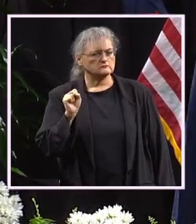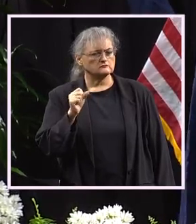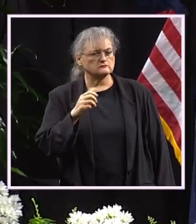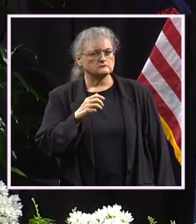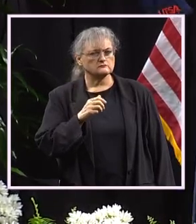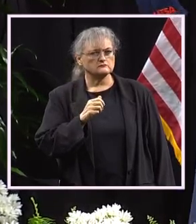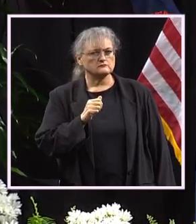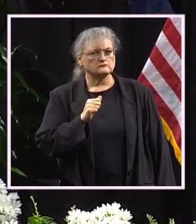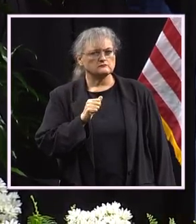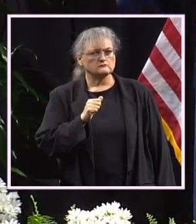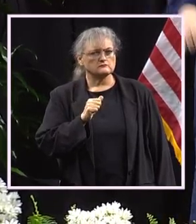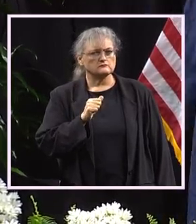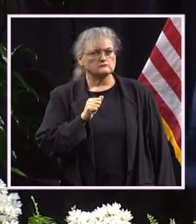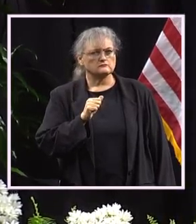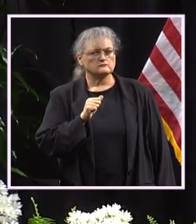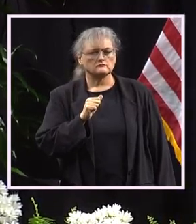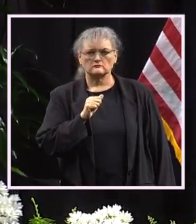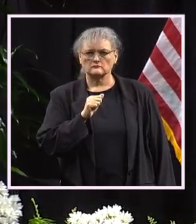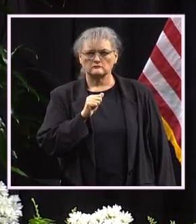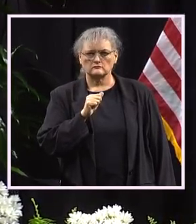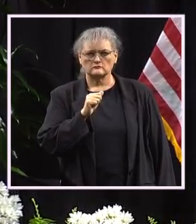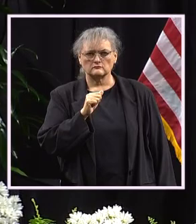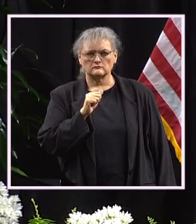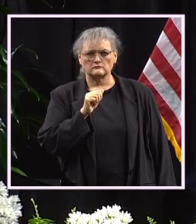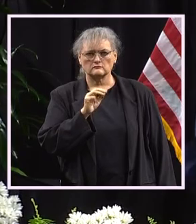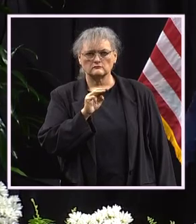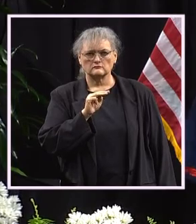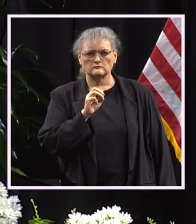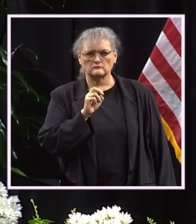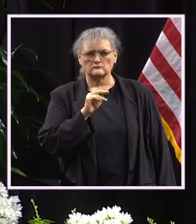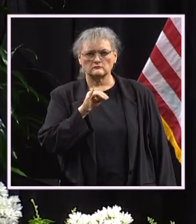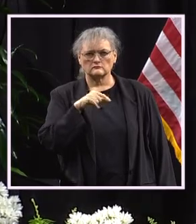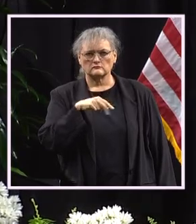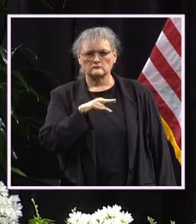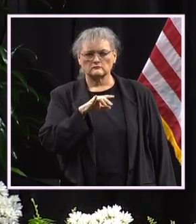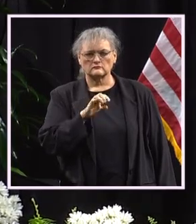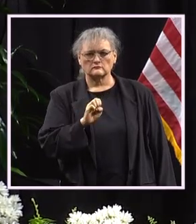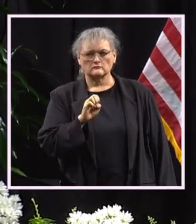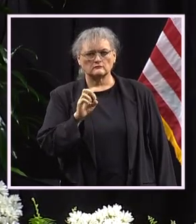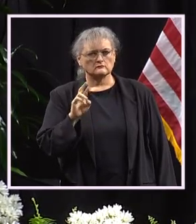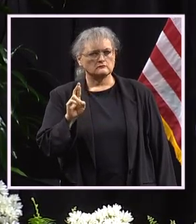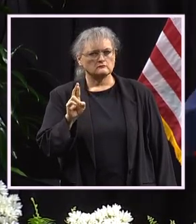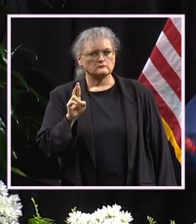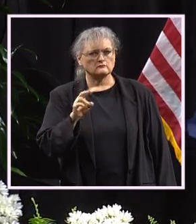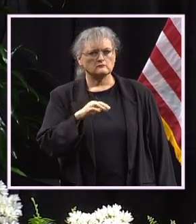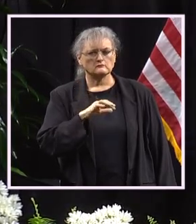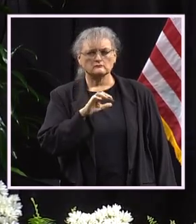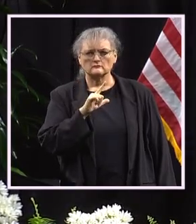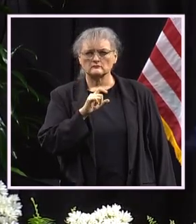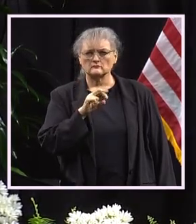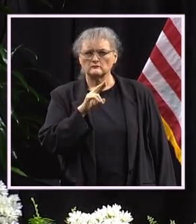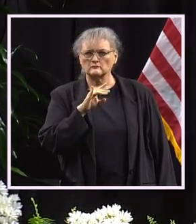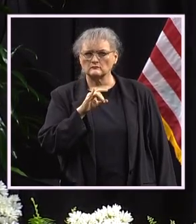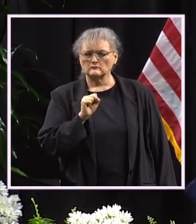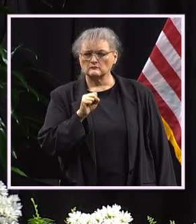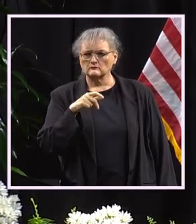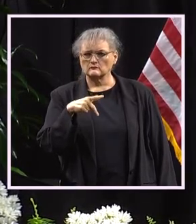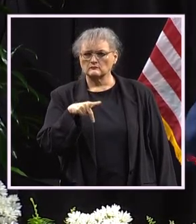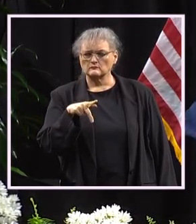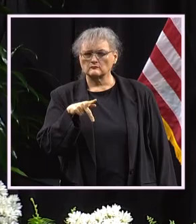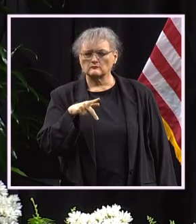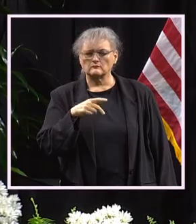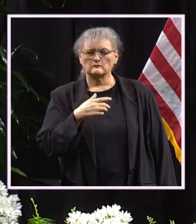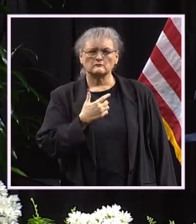Music. Panique Rochelle Thompson, Master of Arts. Chloe Palmer. Isabella B.